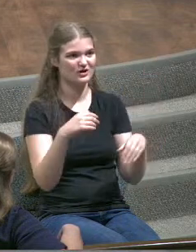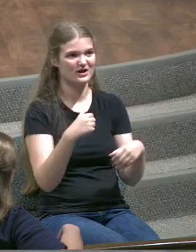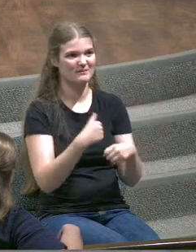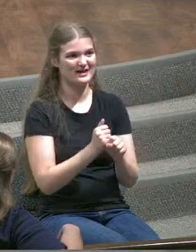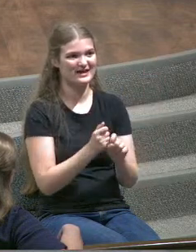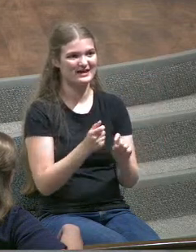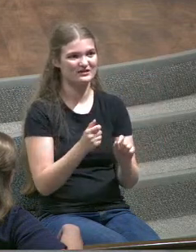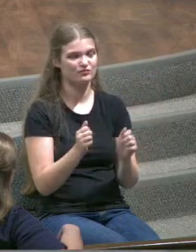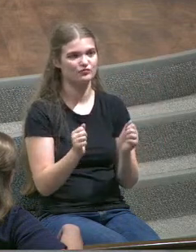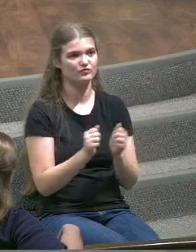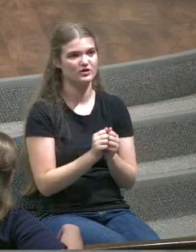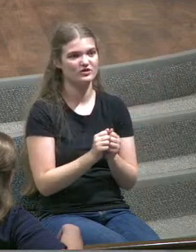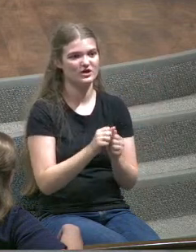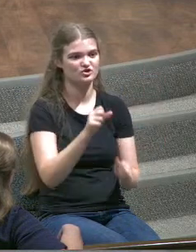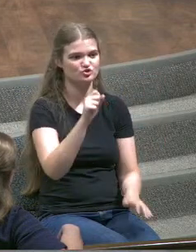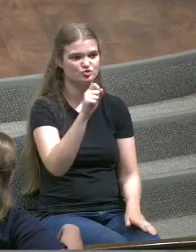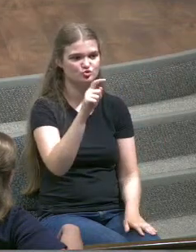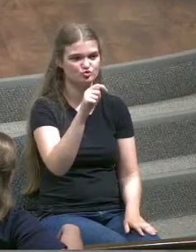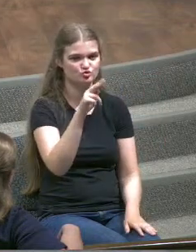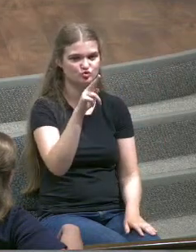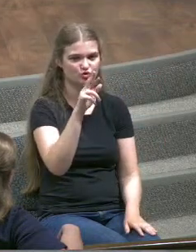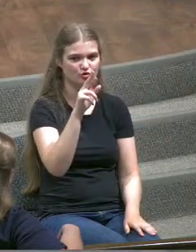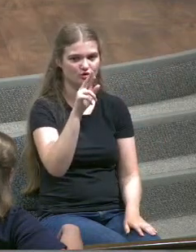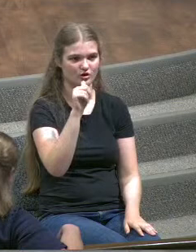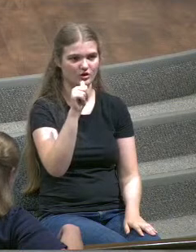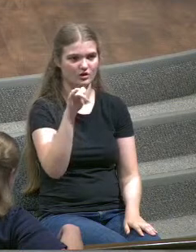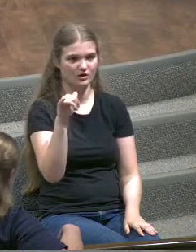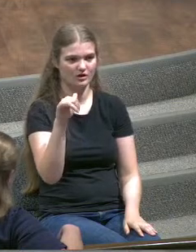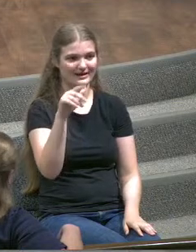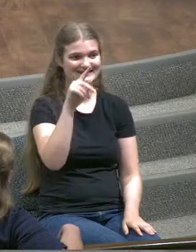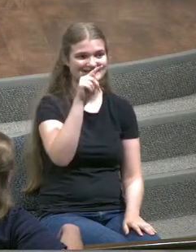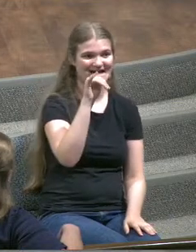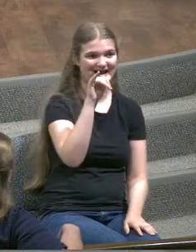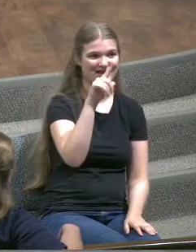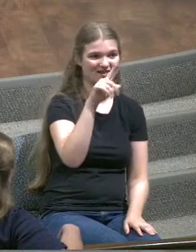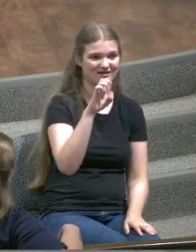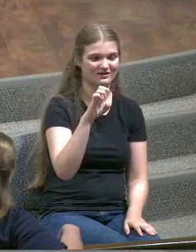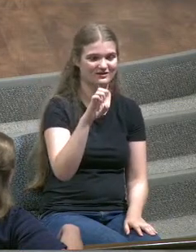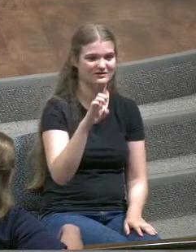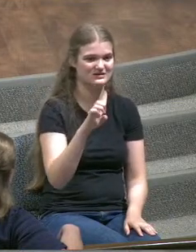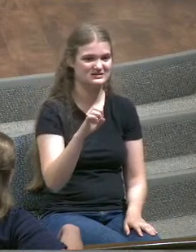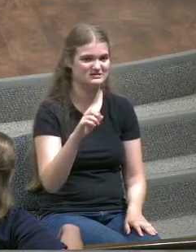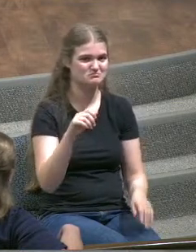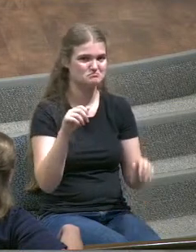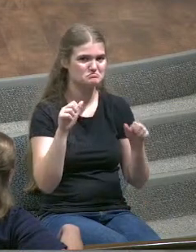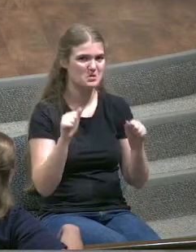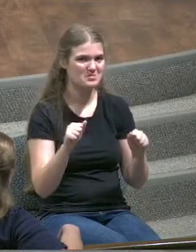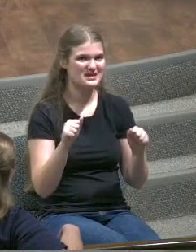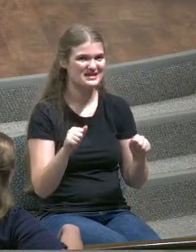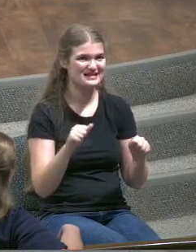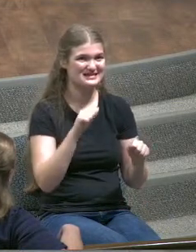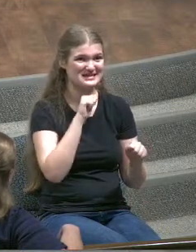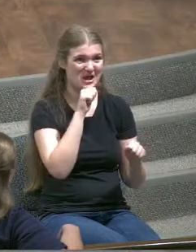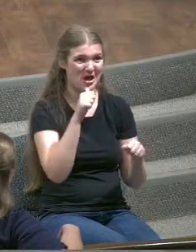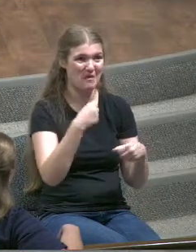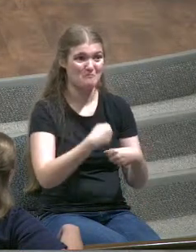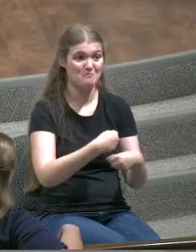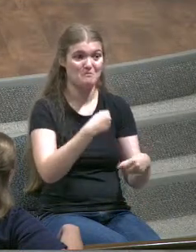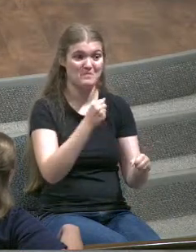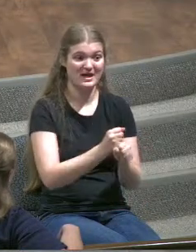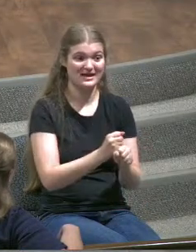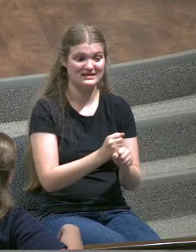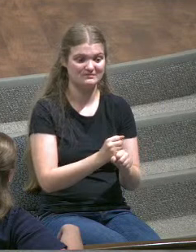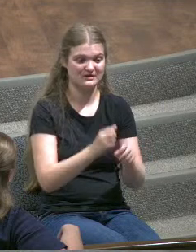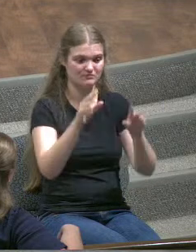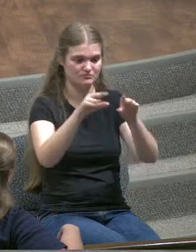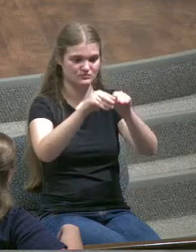and tile. And while probably wasn't built to be an auto, you know, a sunroof that you could disassemble and put back together real easy, that